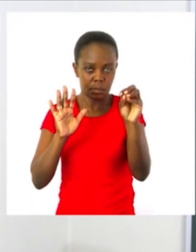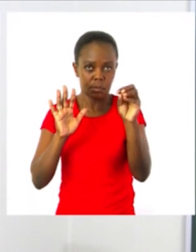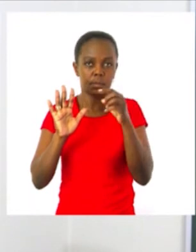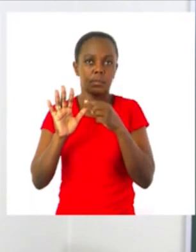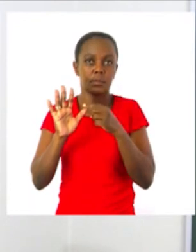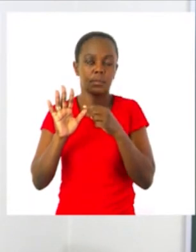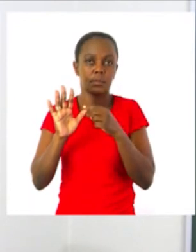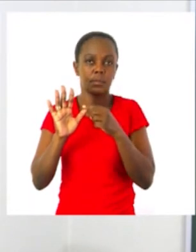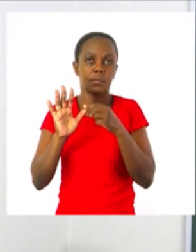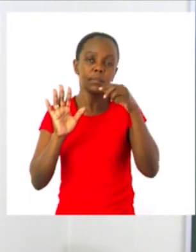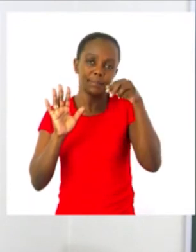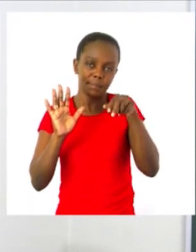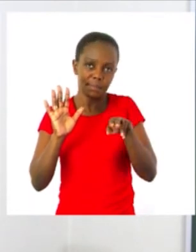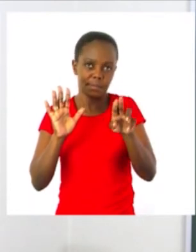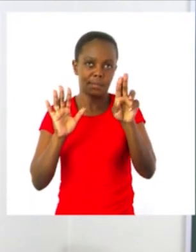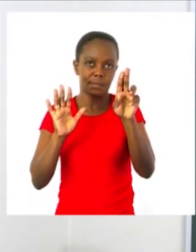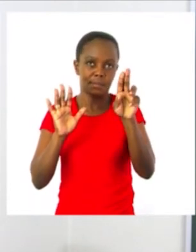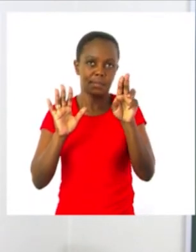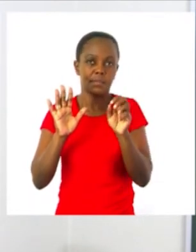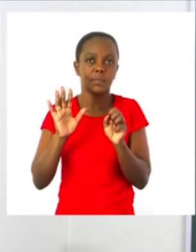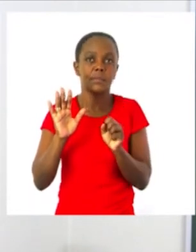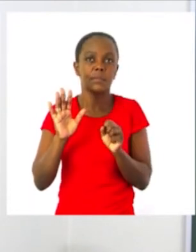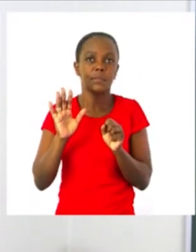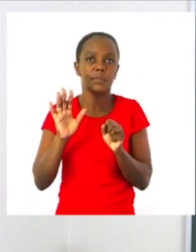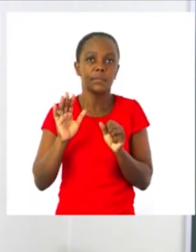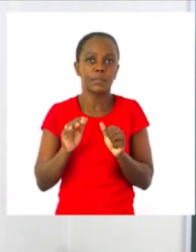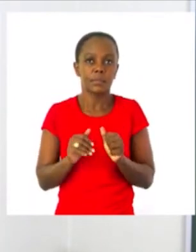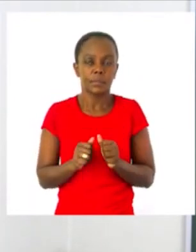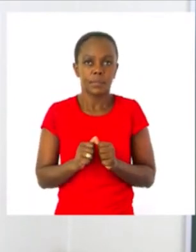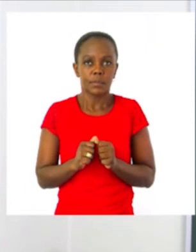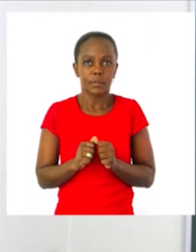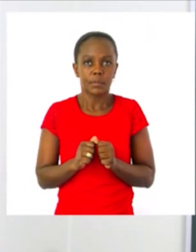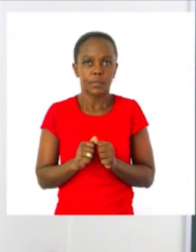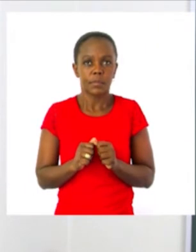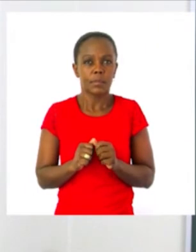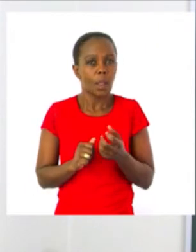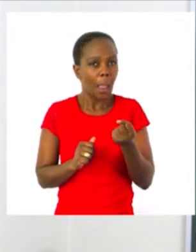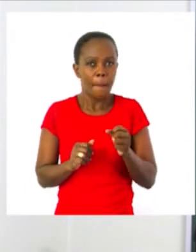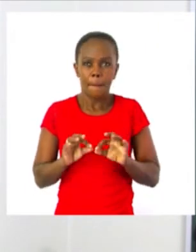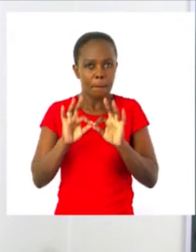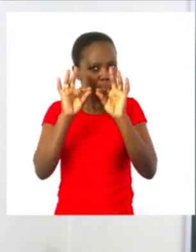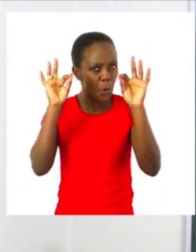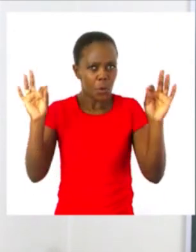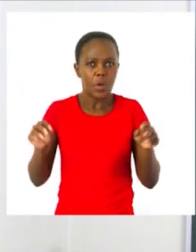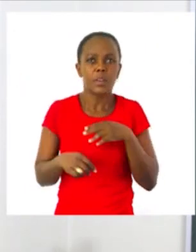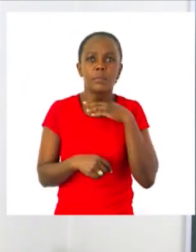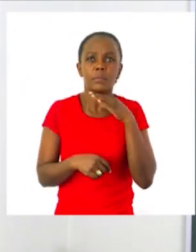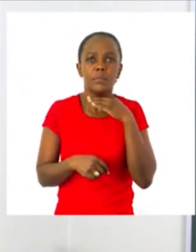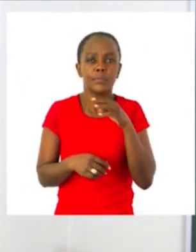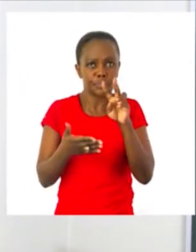orange, O for umbrella. I have a beautiful story that I want to read to you that